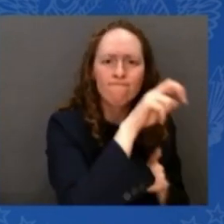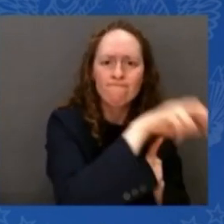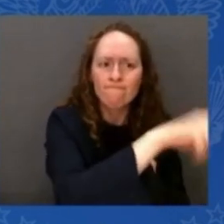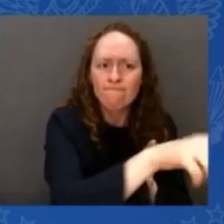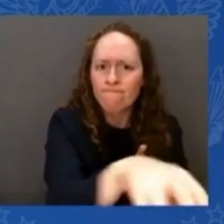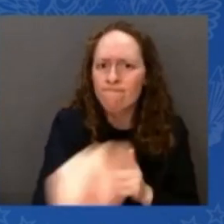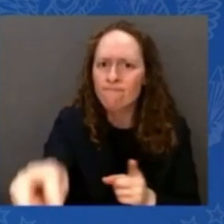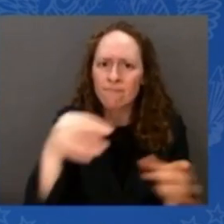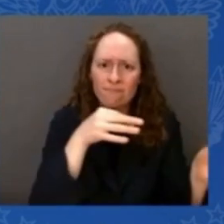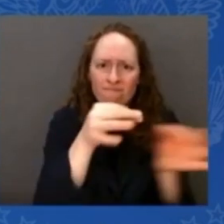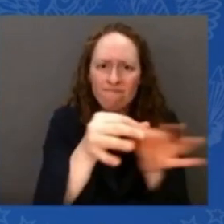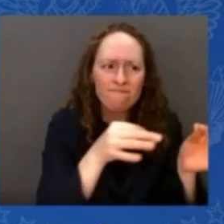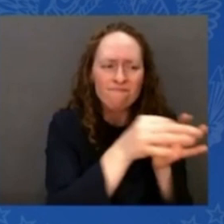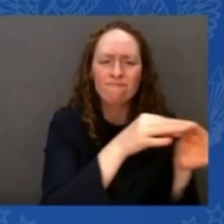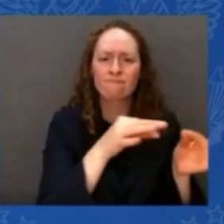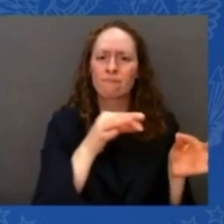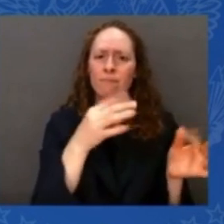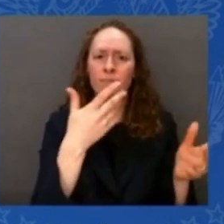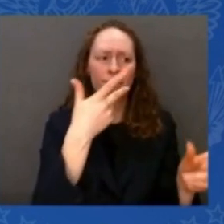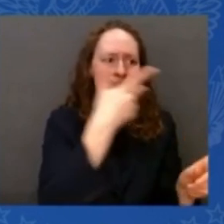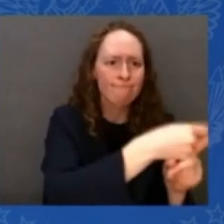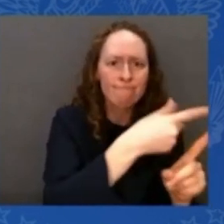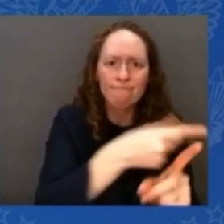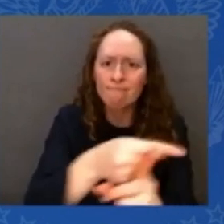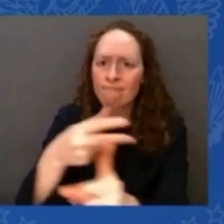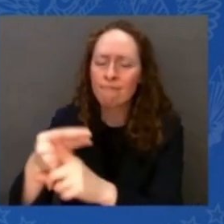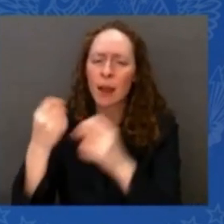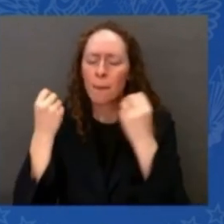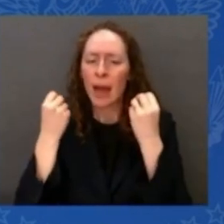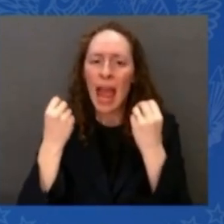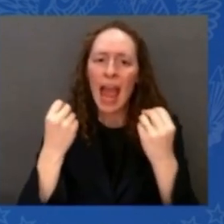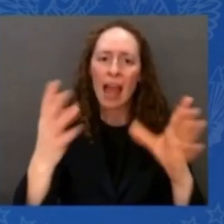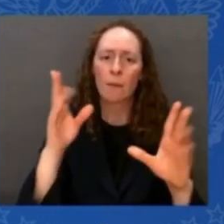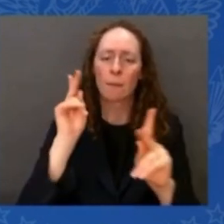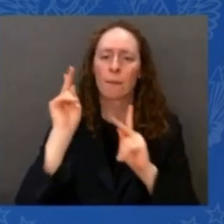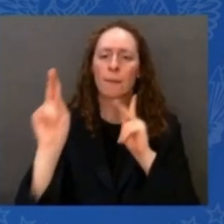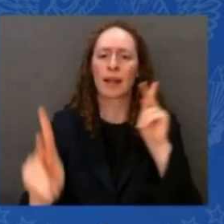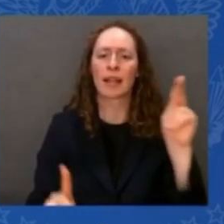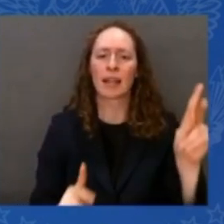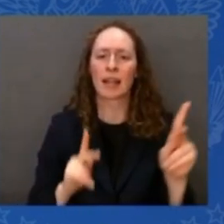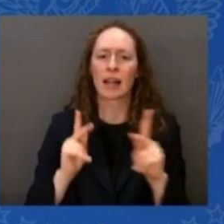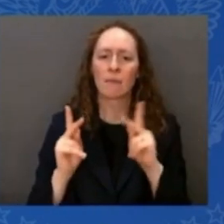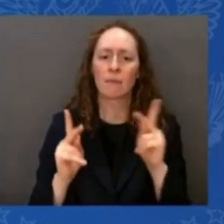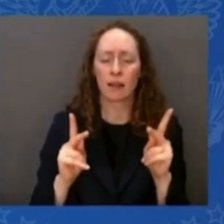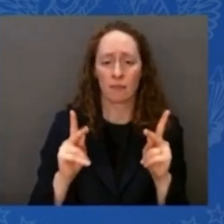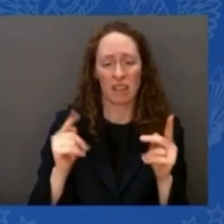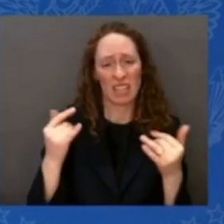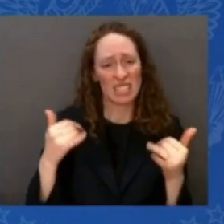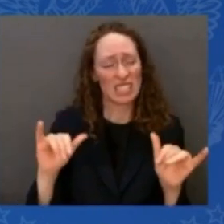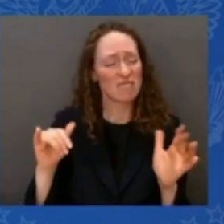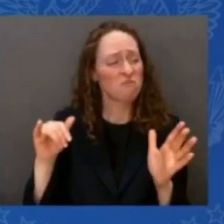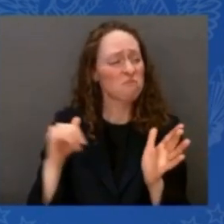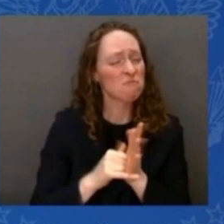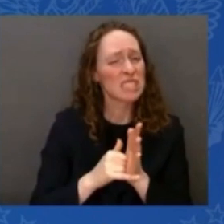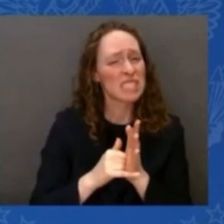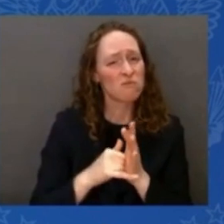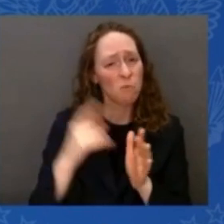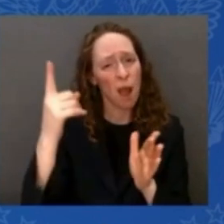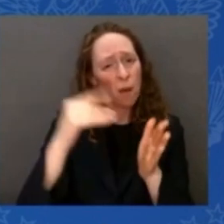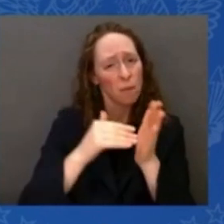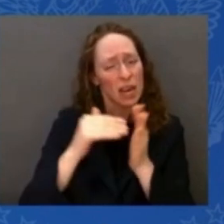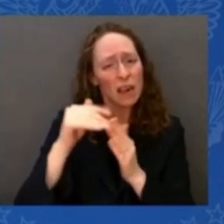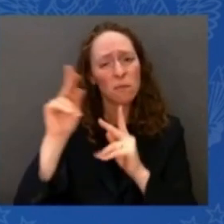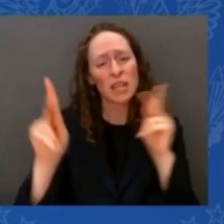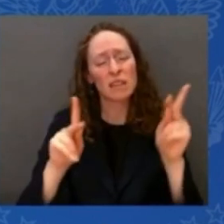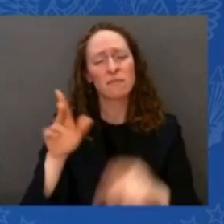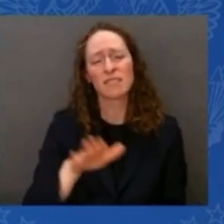through, but with a terrible cost. As I said, over a million people died from the virus. In addition, we expanded health insurance for millions under